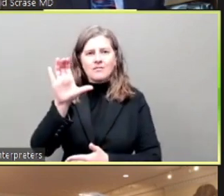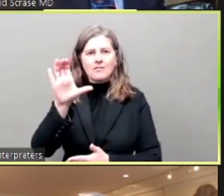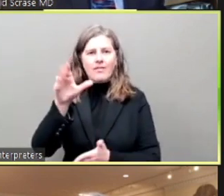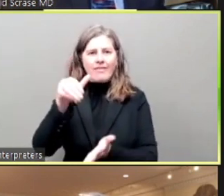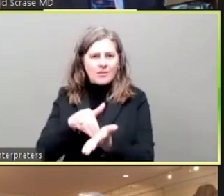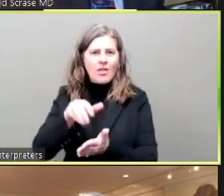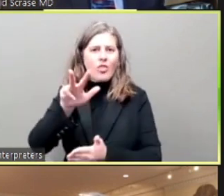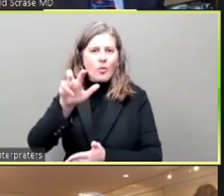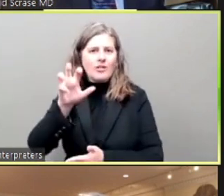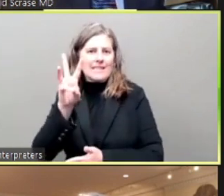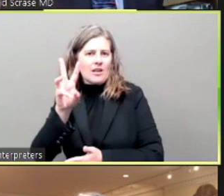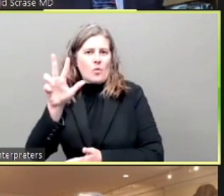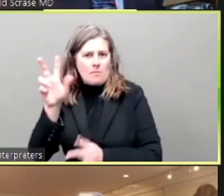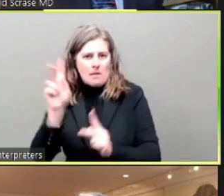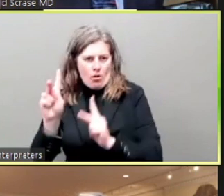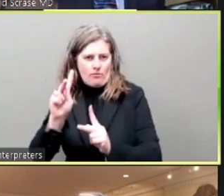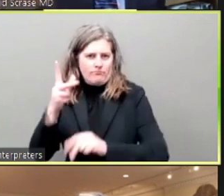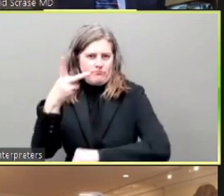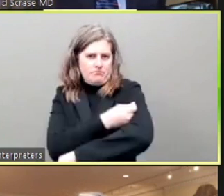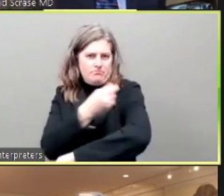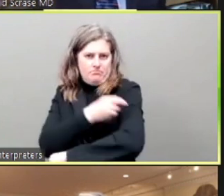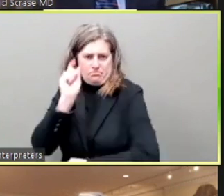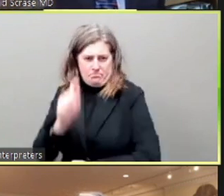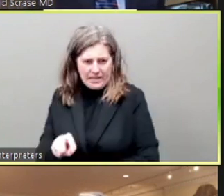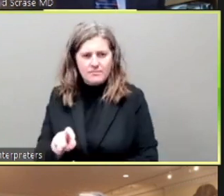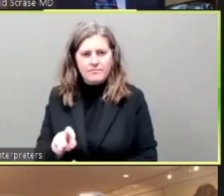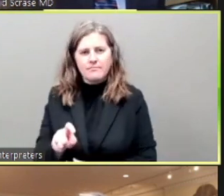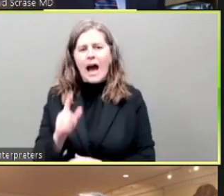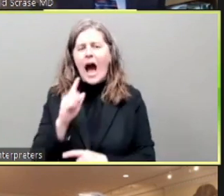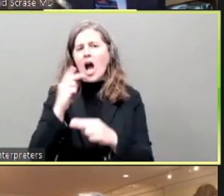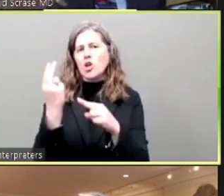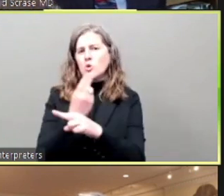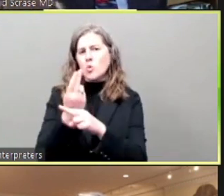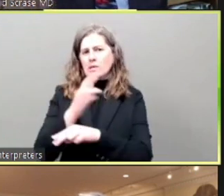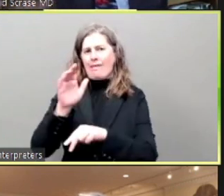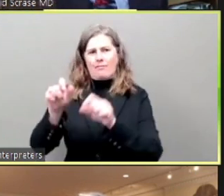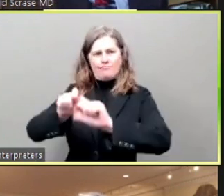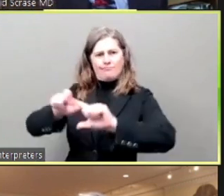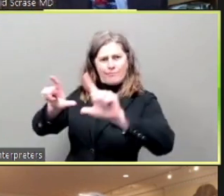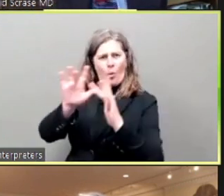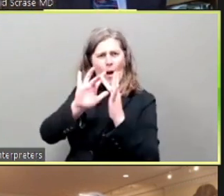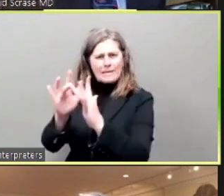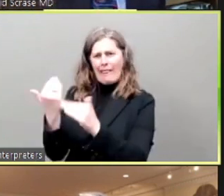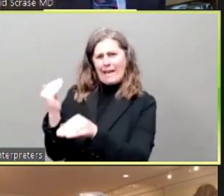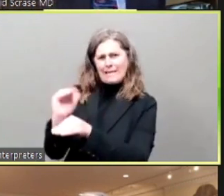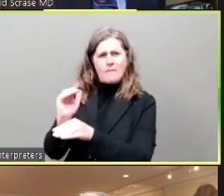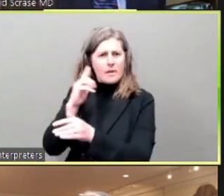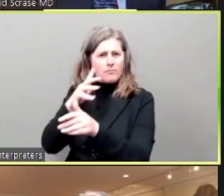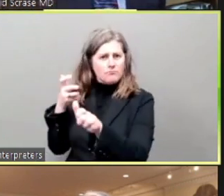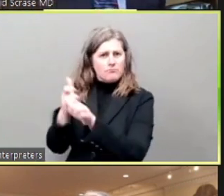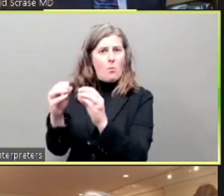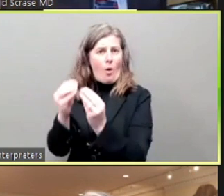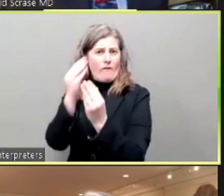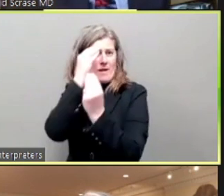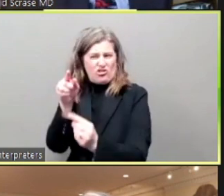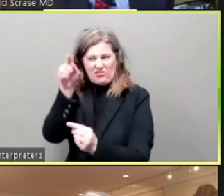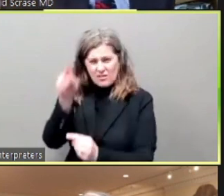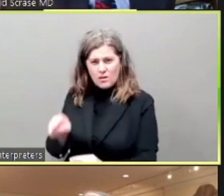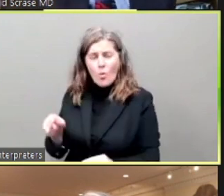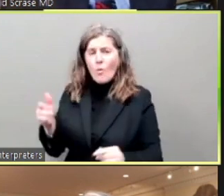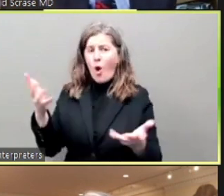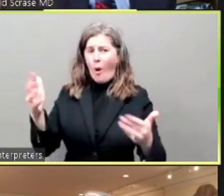1,008,363 people, okay? And I used the dashboard last night, so it may even be updated today. We already